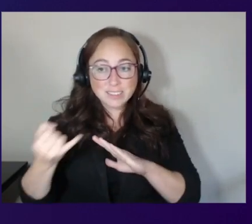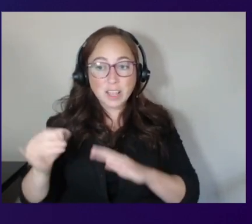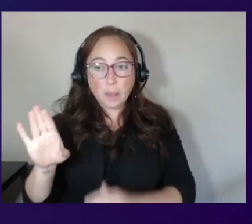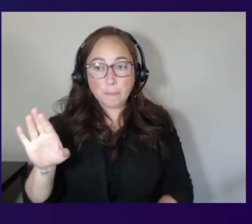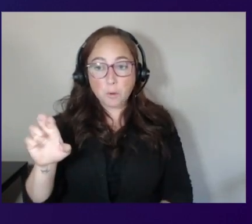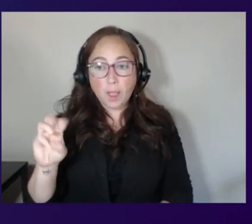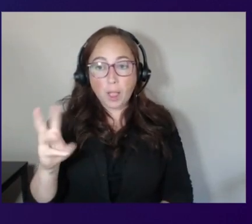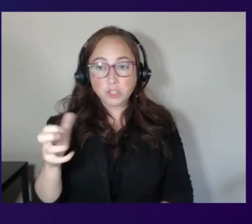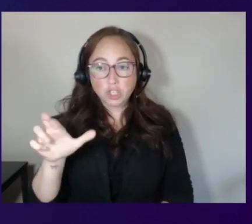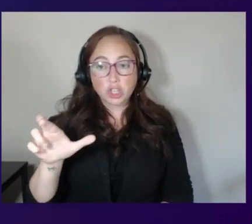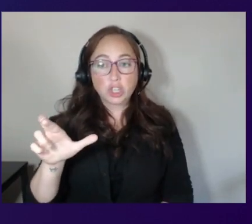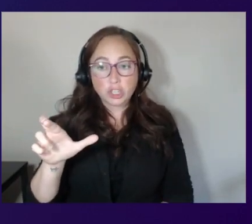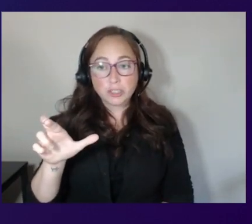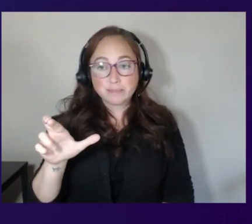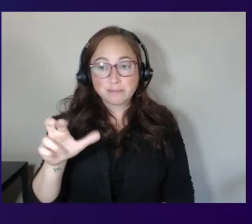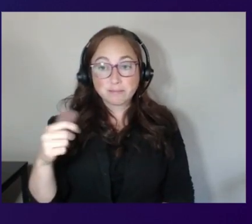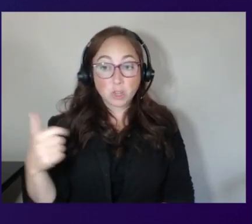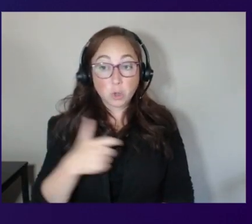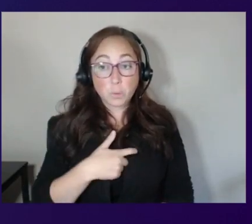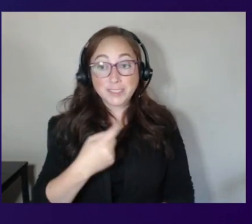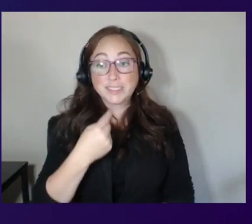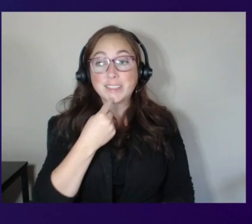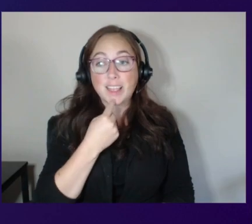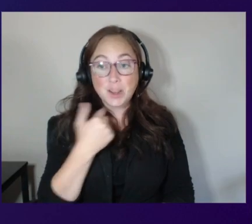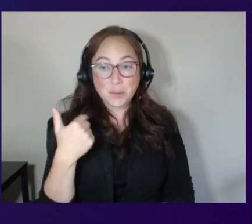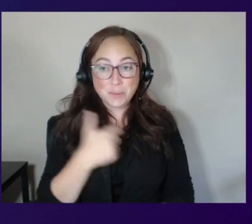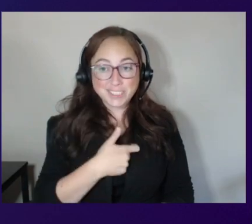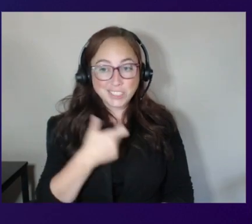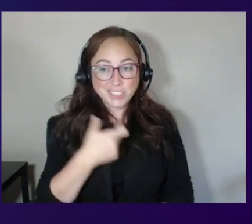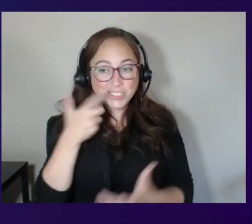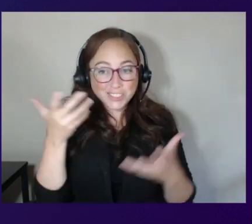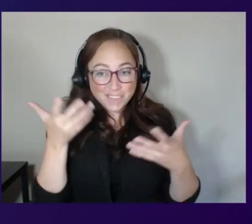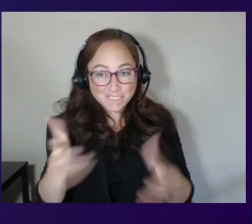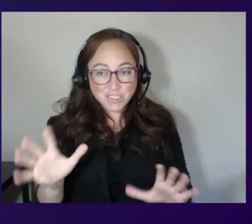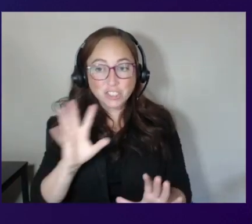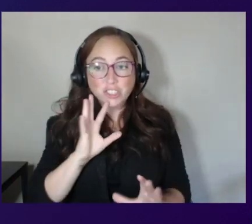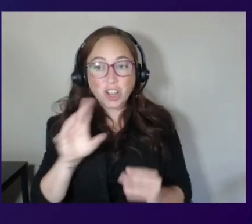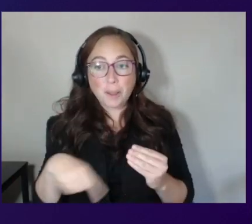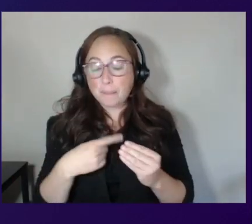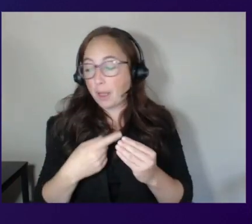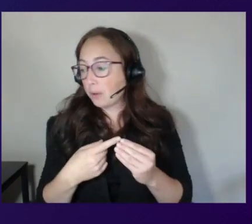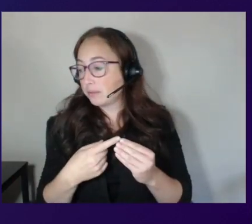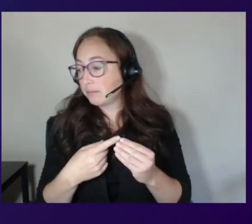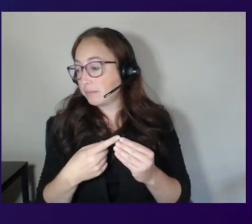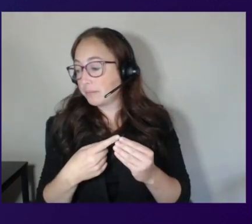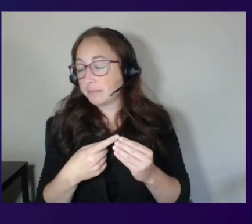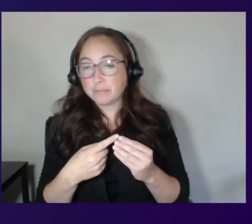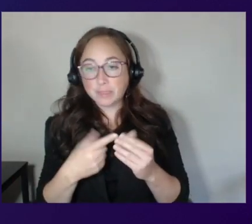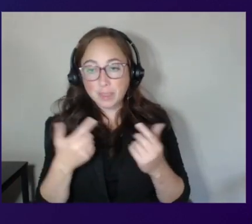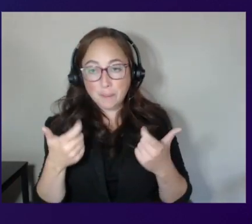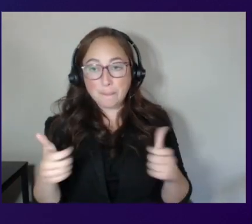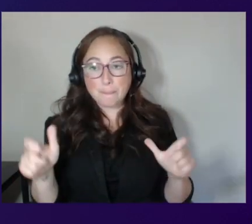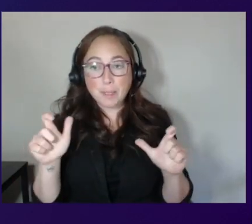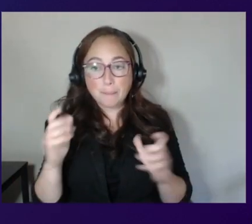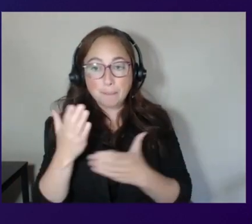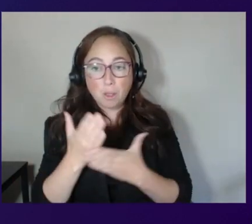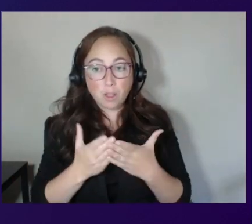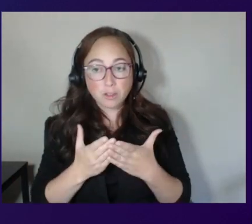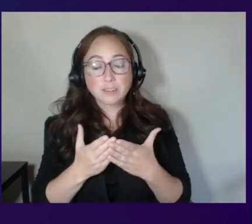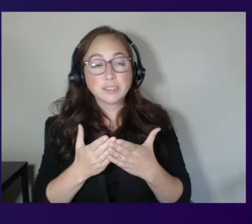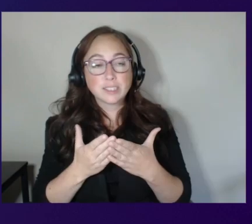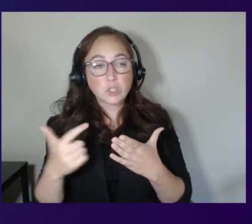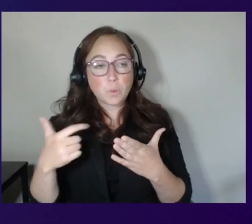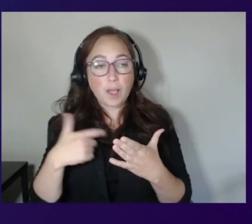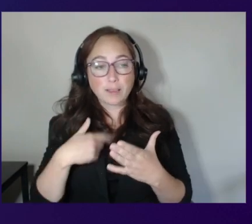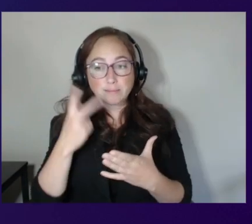And we say that when we just got done talking about how that is such a large attack vector. So I can see where